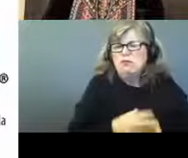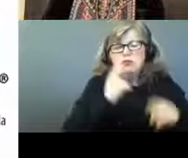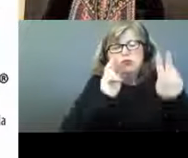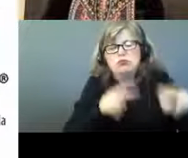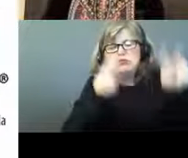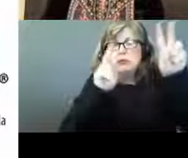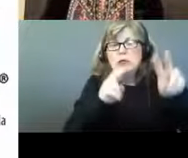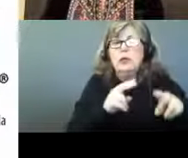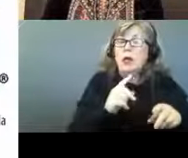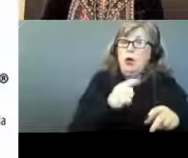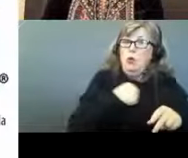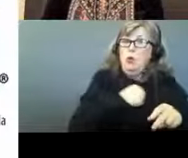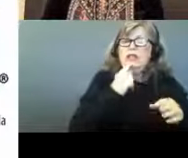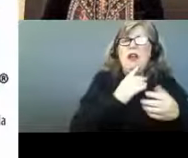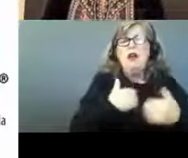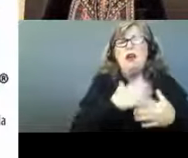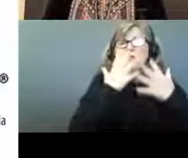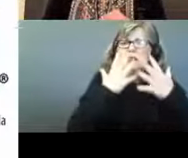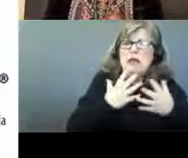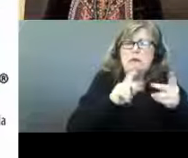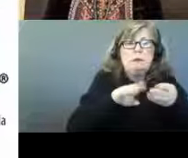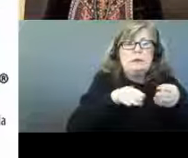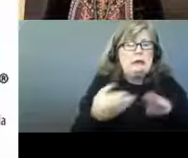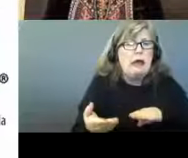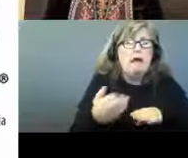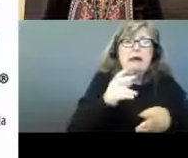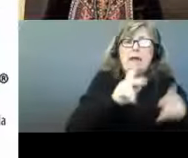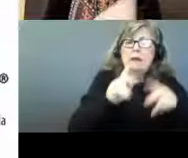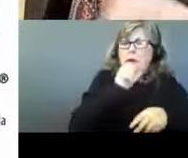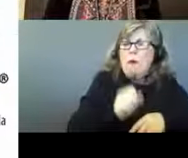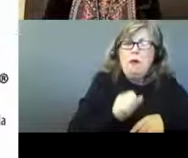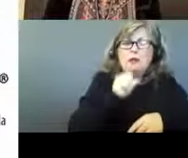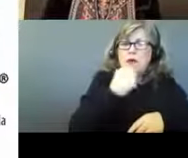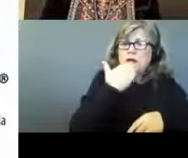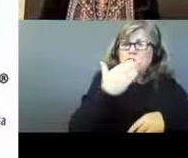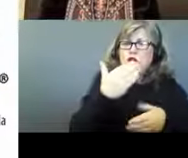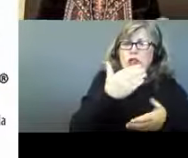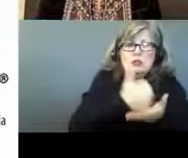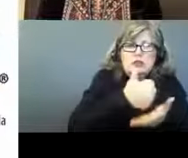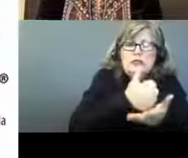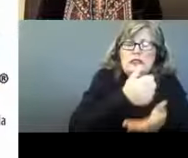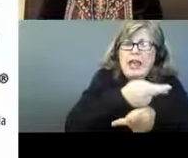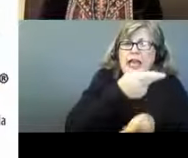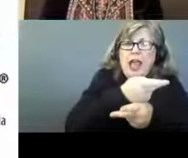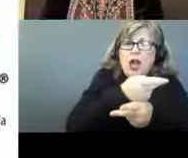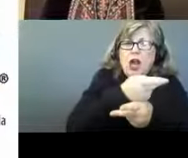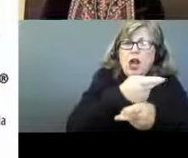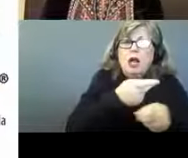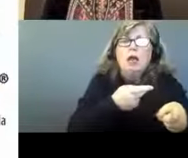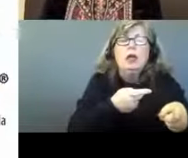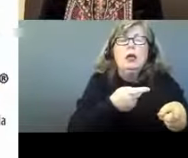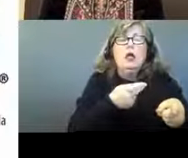saddened over the loss of life and the ill treatment of older people in long-term care, many of us cannot say that we're